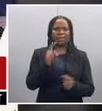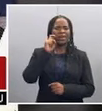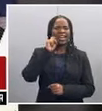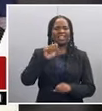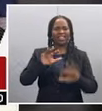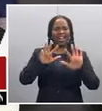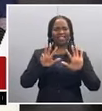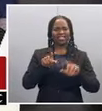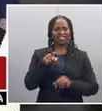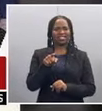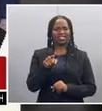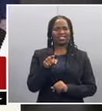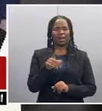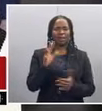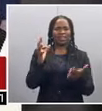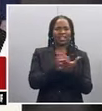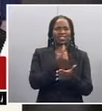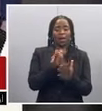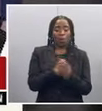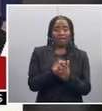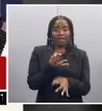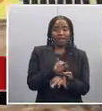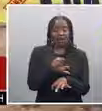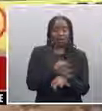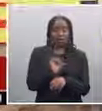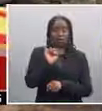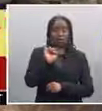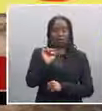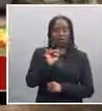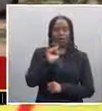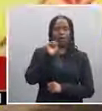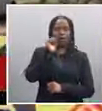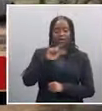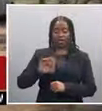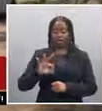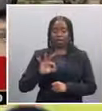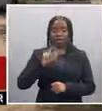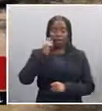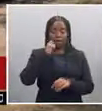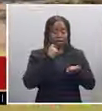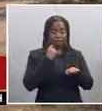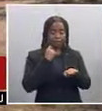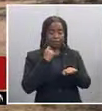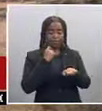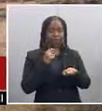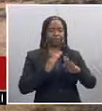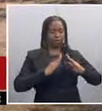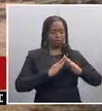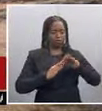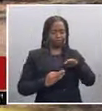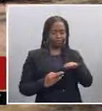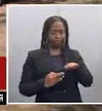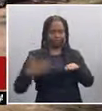9-year-old Sadia Sukraj was taken with her father's SUV when three suspects ambushed the family outside a relative's